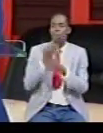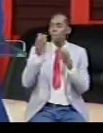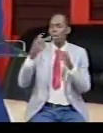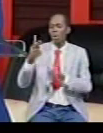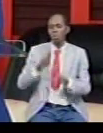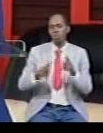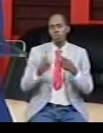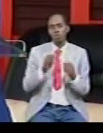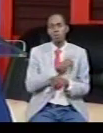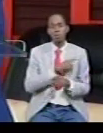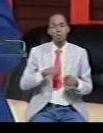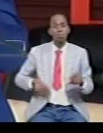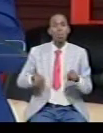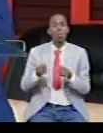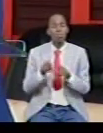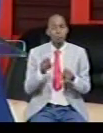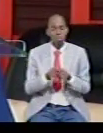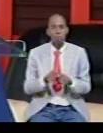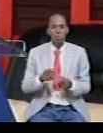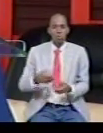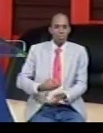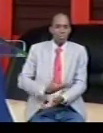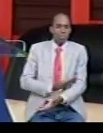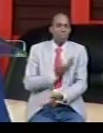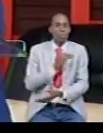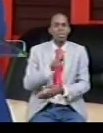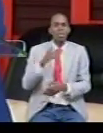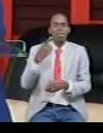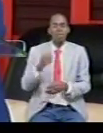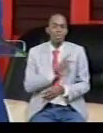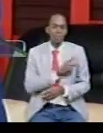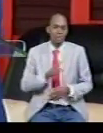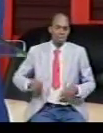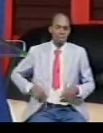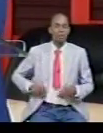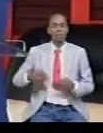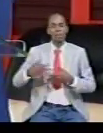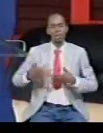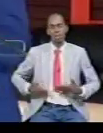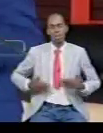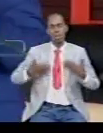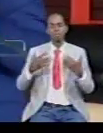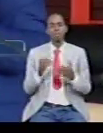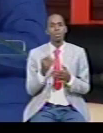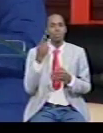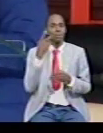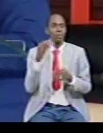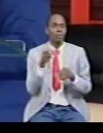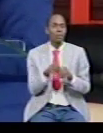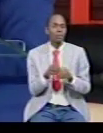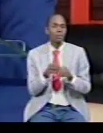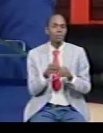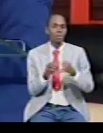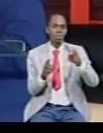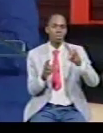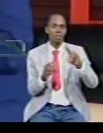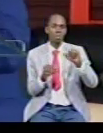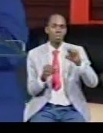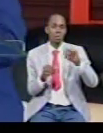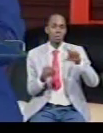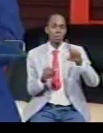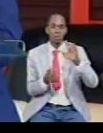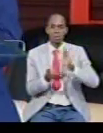of influencing the life of Nebuchadnezzar. We're coming to chapter 3, Daniel chapter